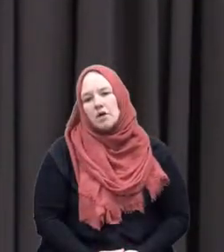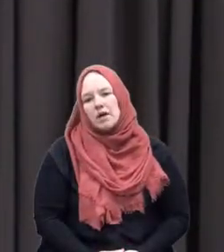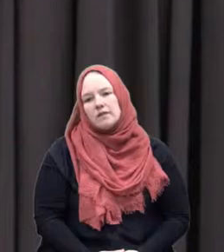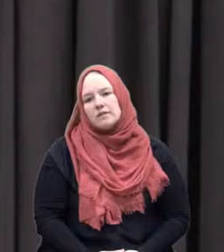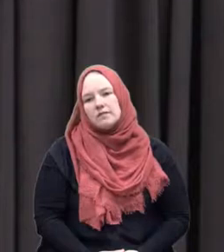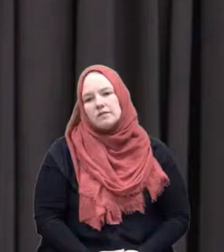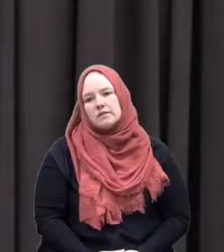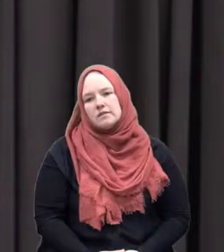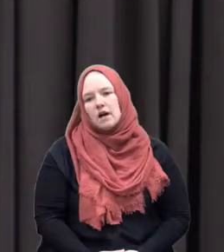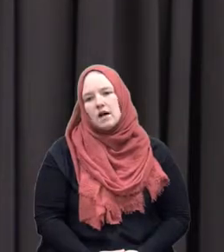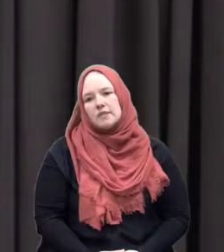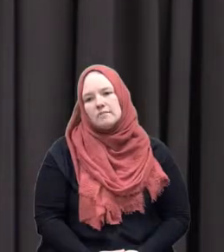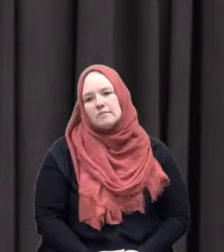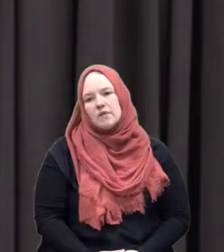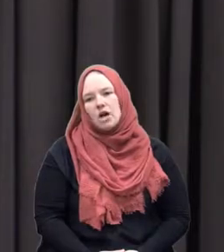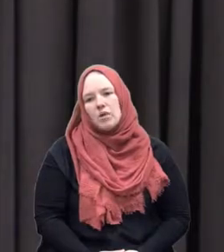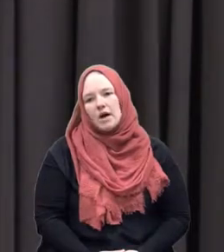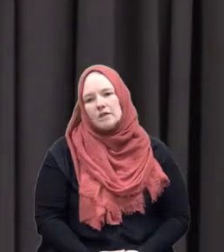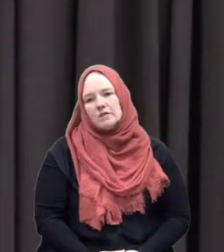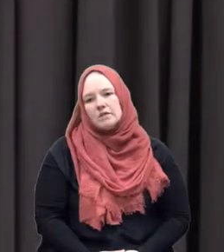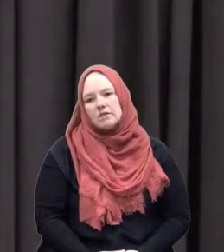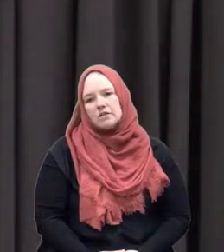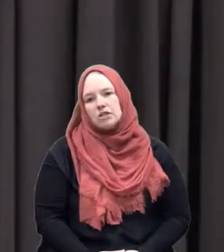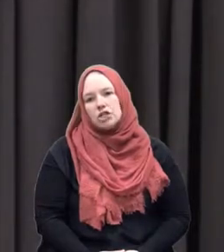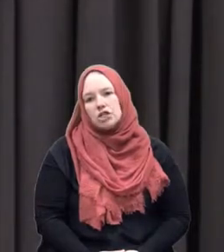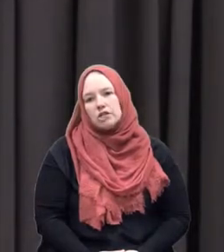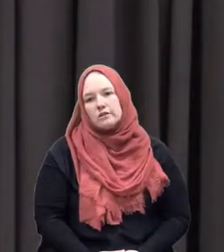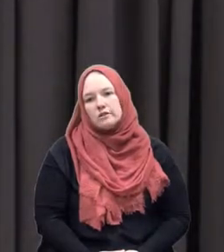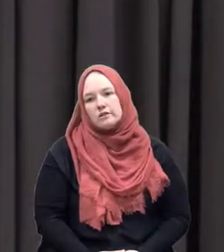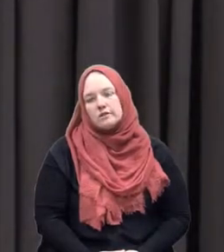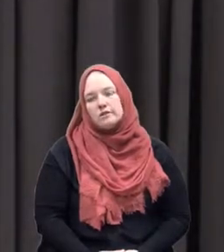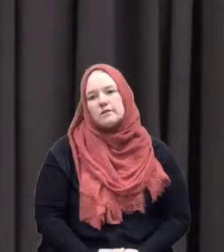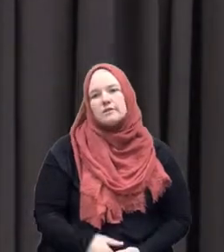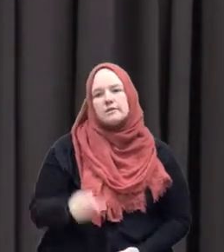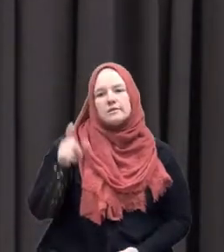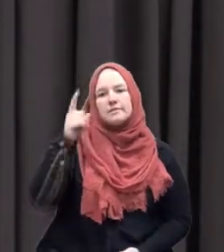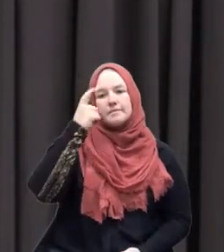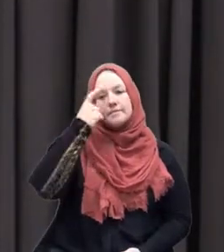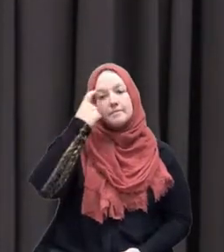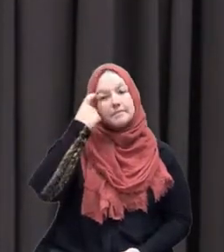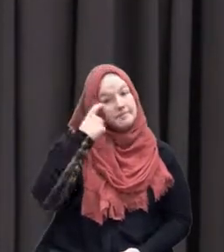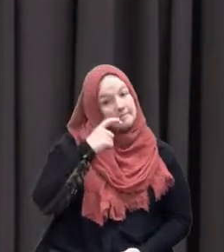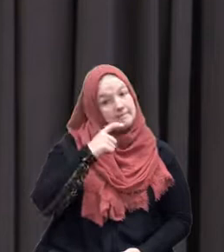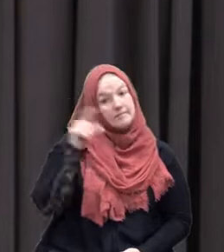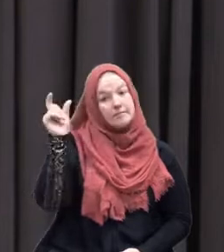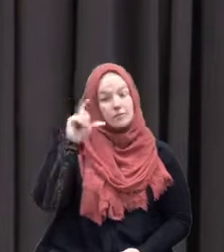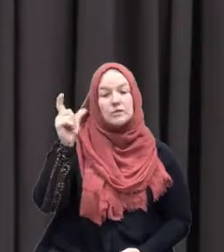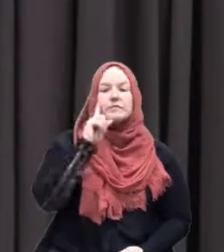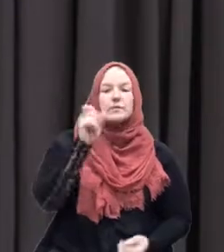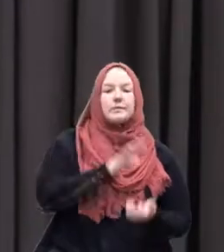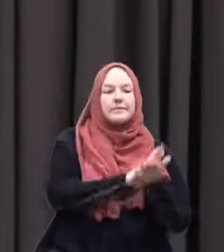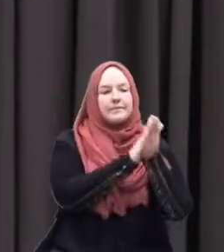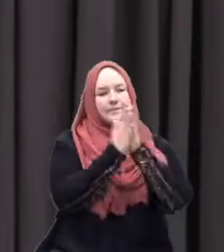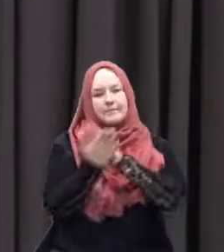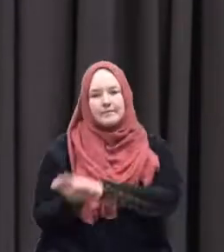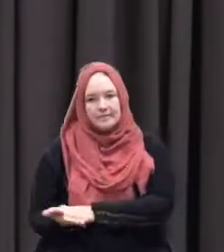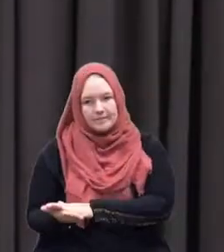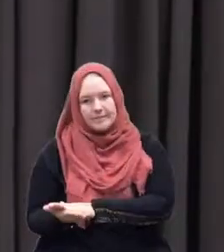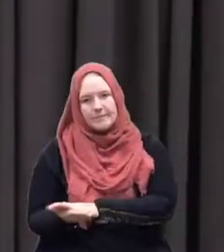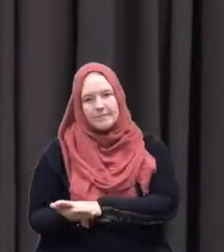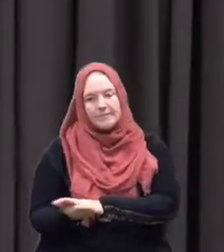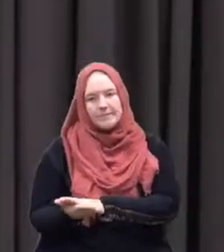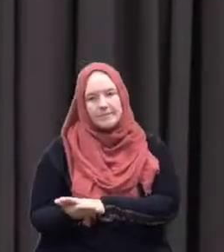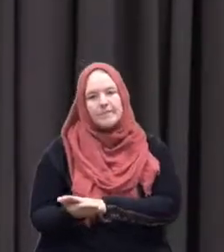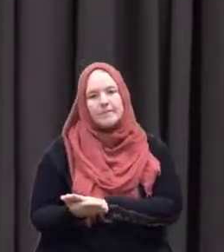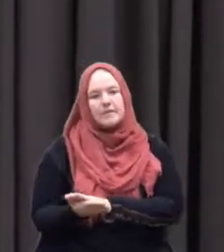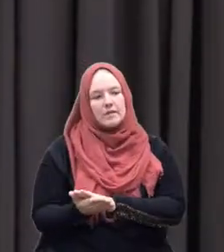Khalid grew up in the desert, and the desert is what protects Islam. If Muslims were becoming the